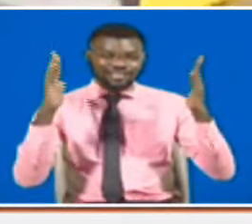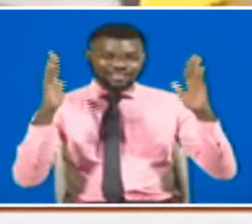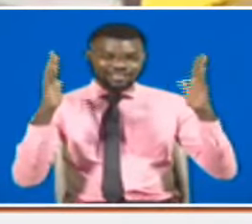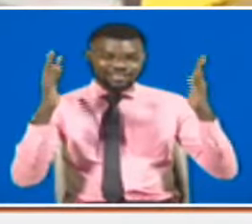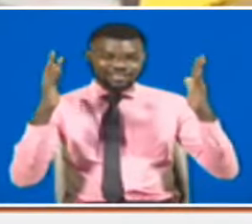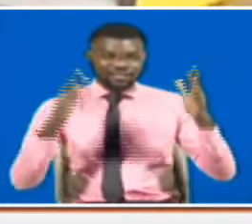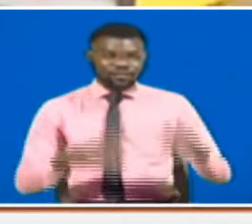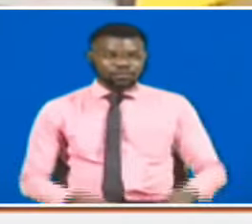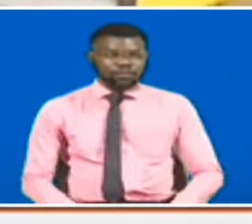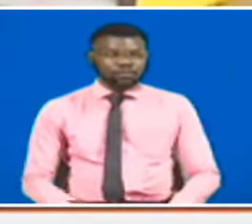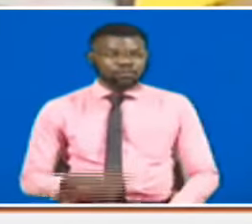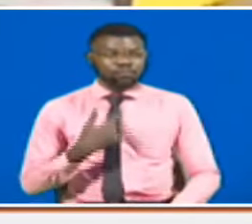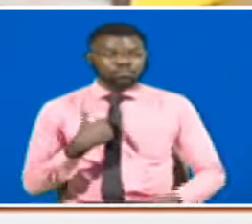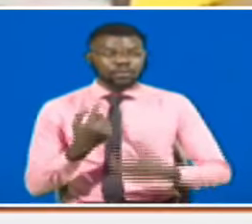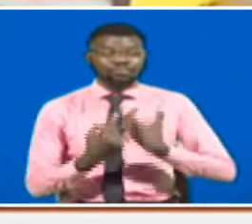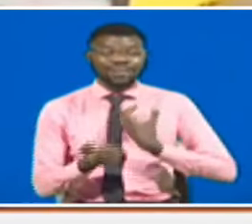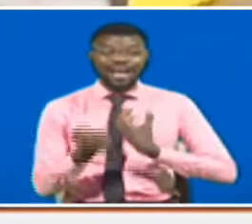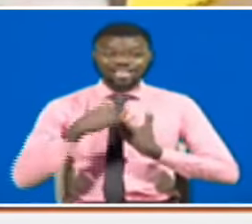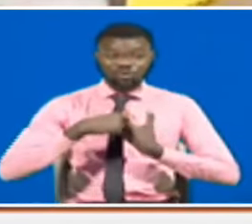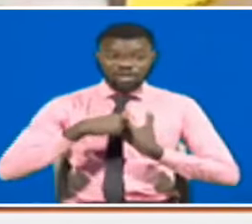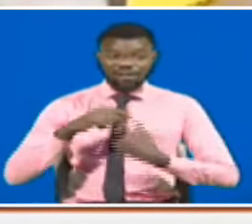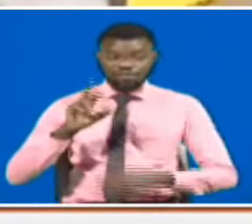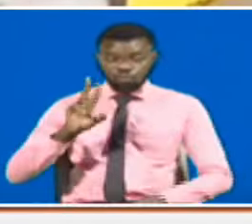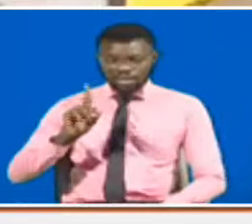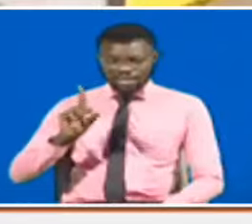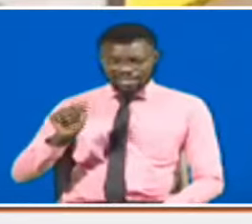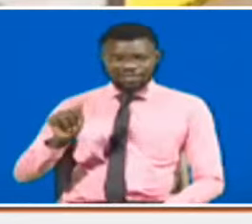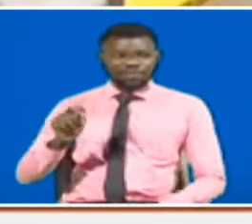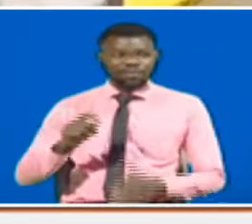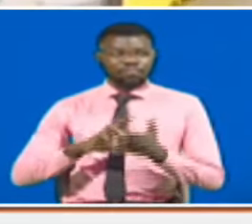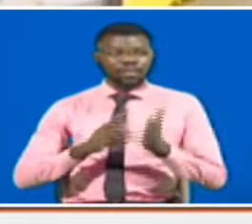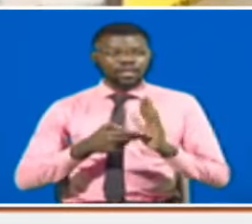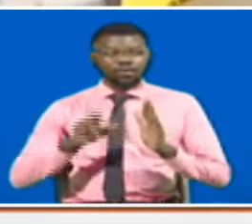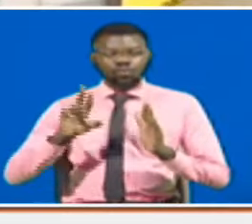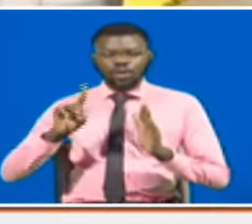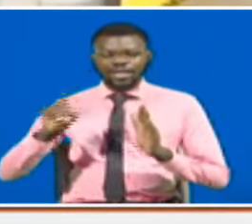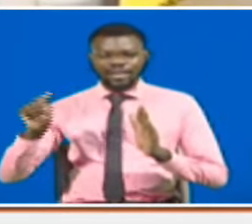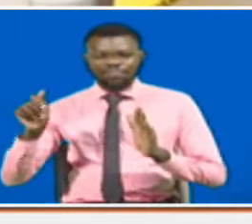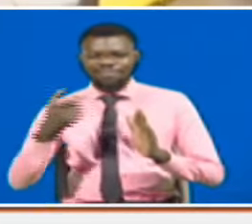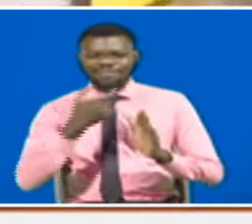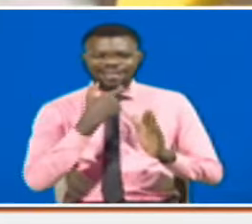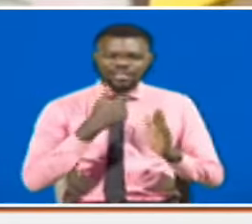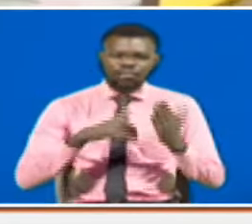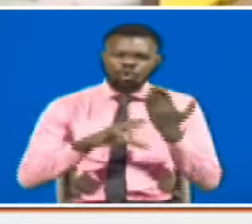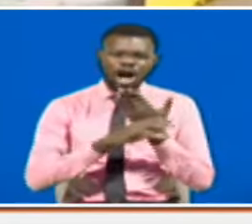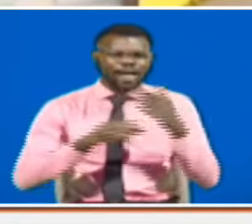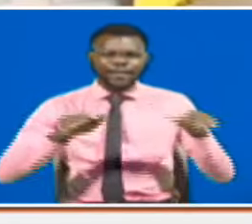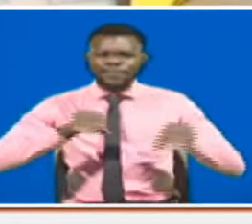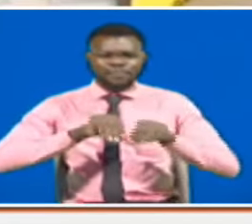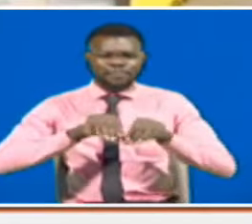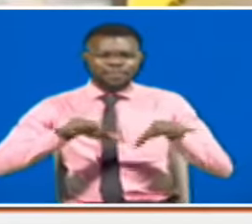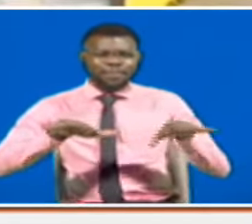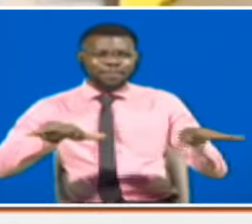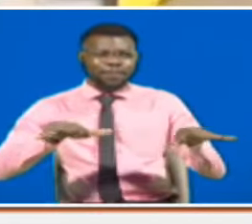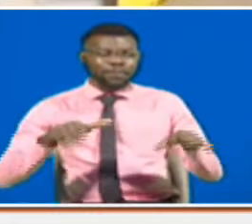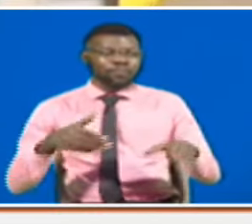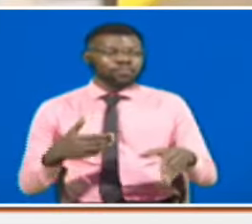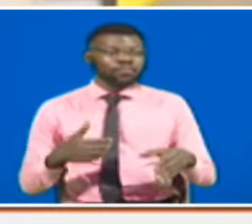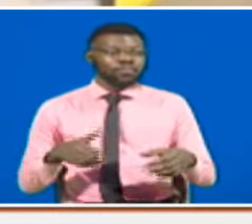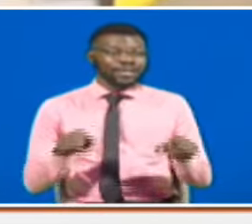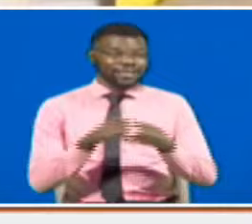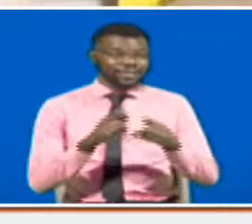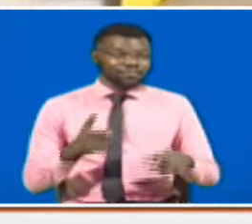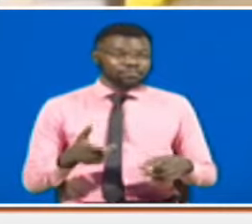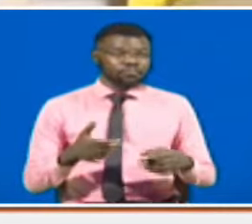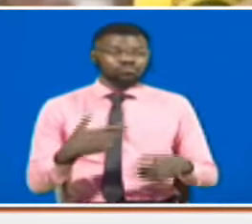So, joining UDA affirms the party's growing popularity in Nyanza and across the country. I intend to join the many Nyanza people who